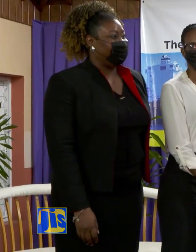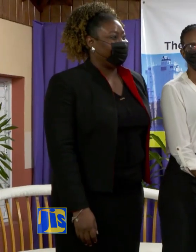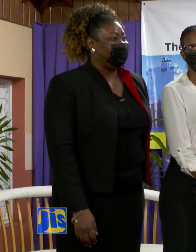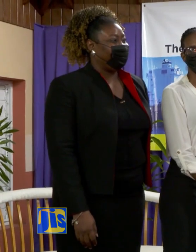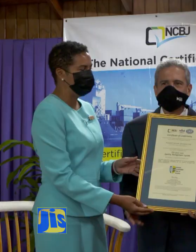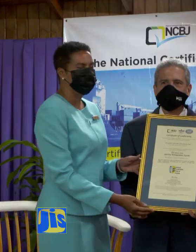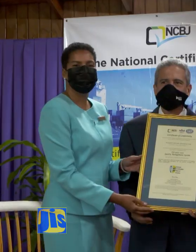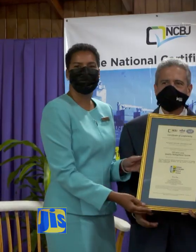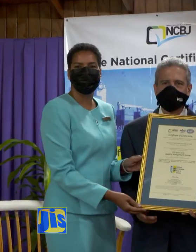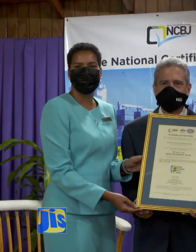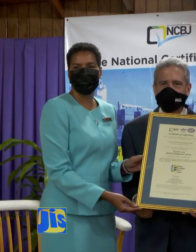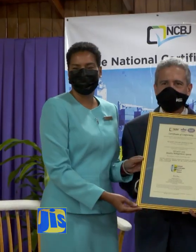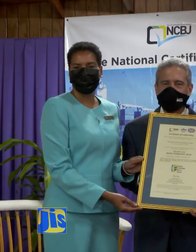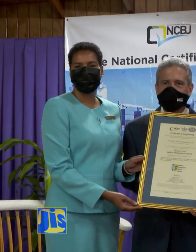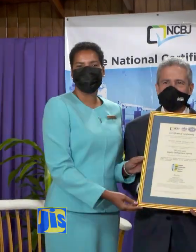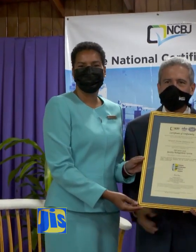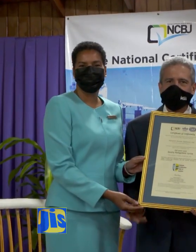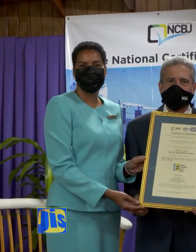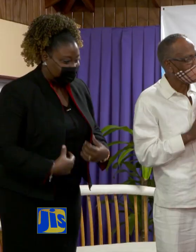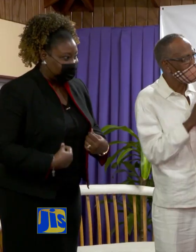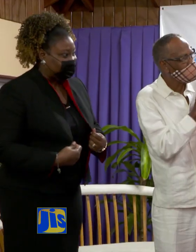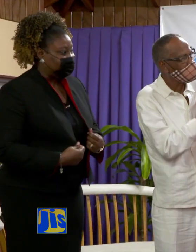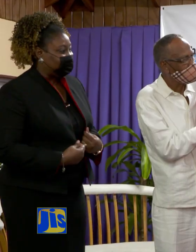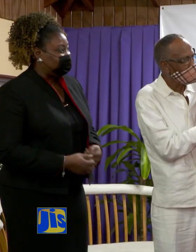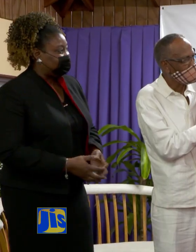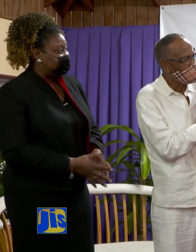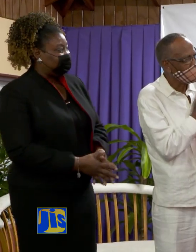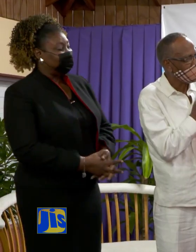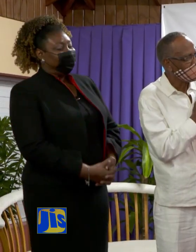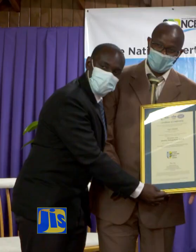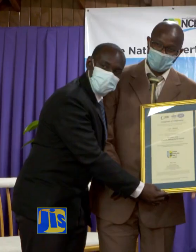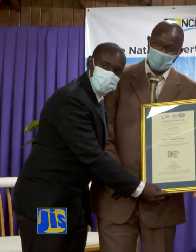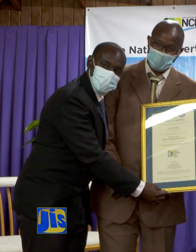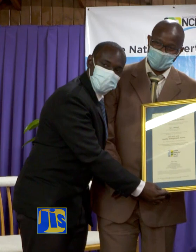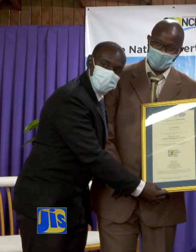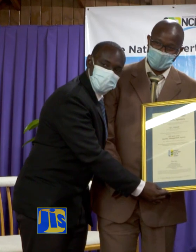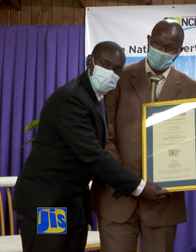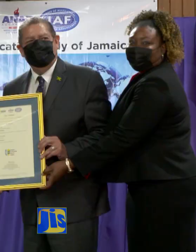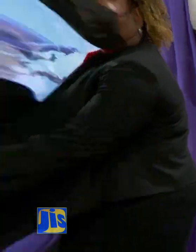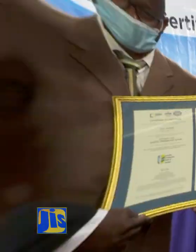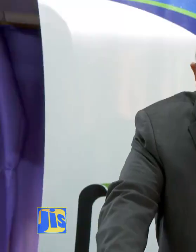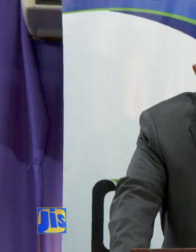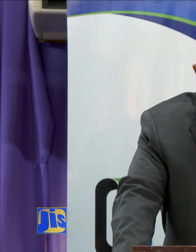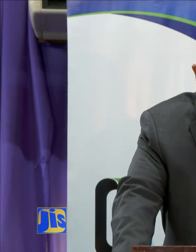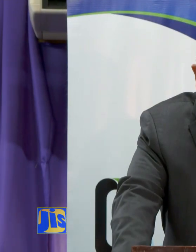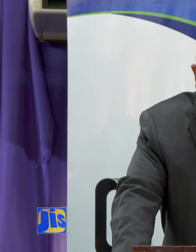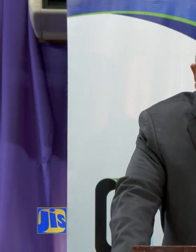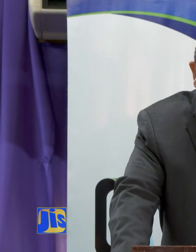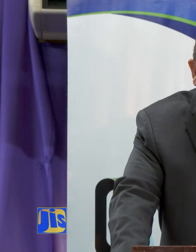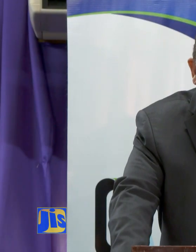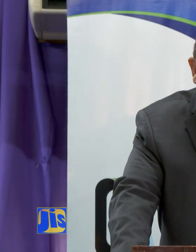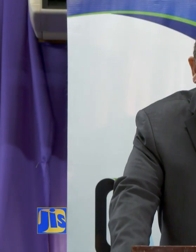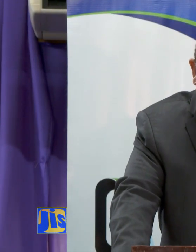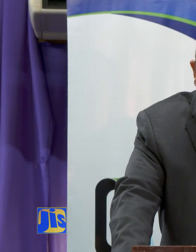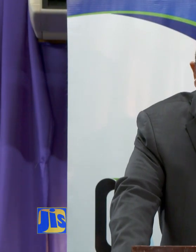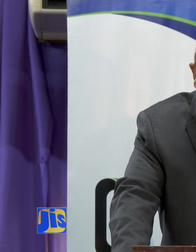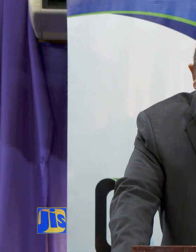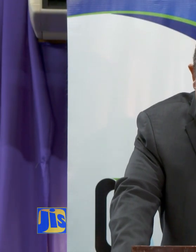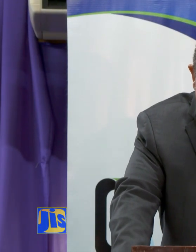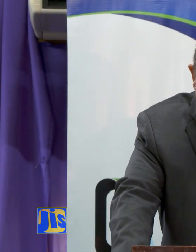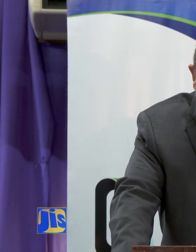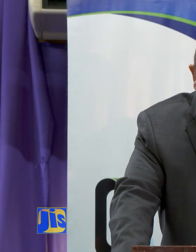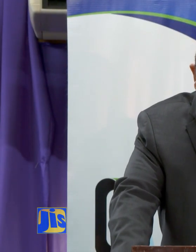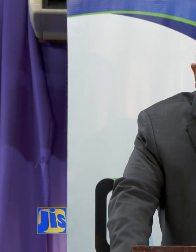2021, several entities received ISO 9001-2015 certification. In this pandemic era,